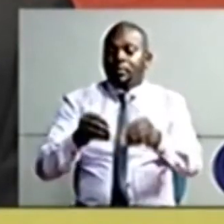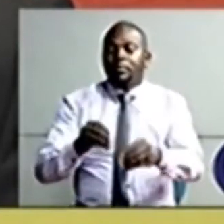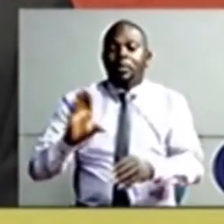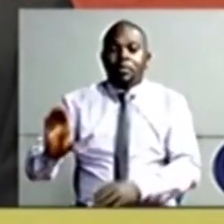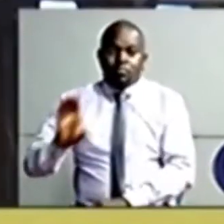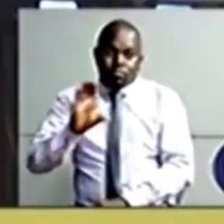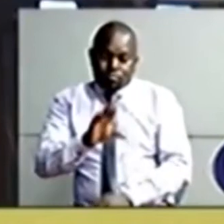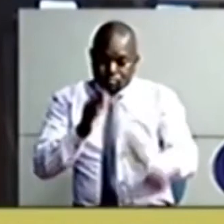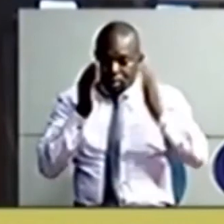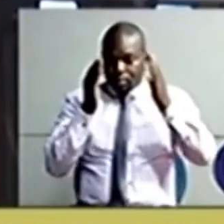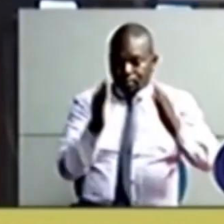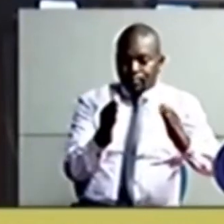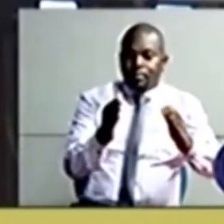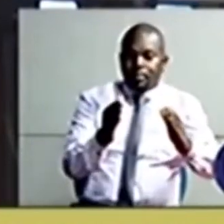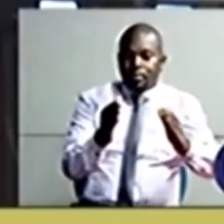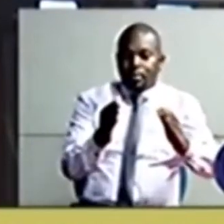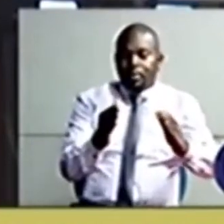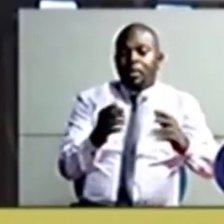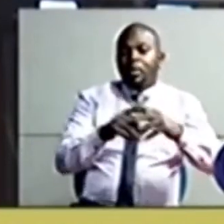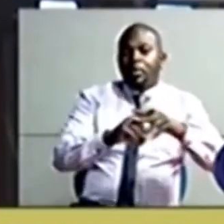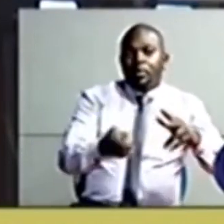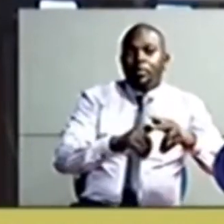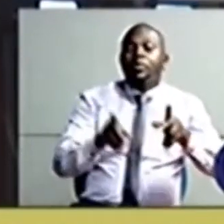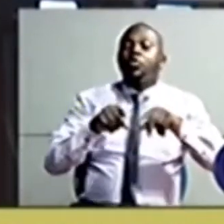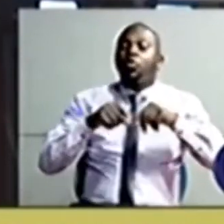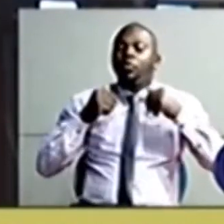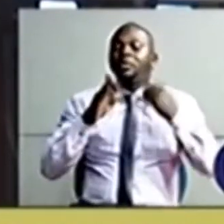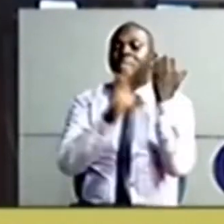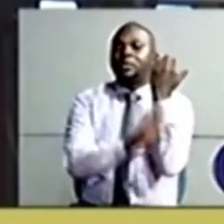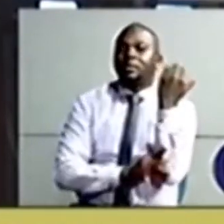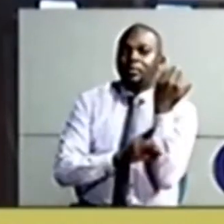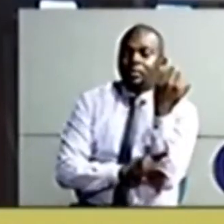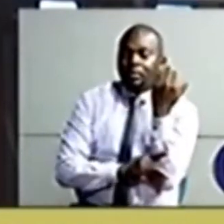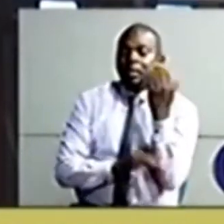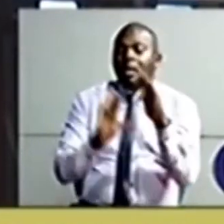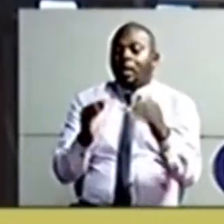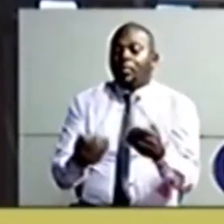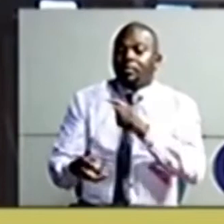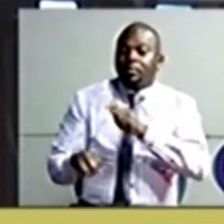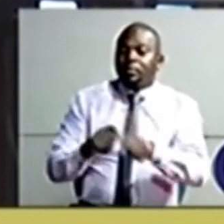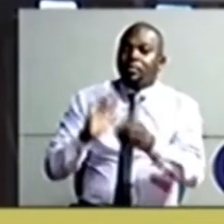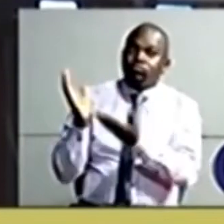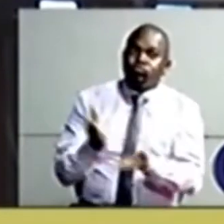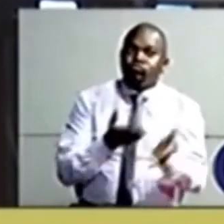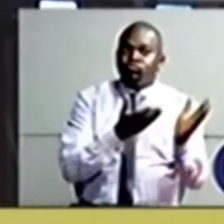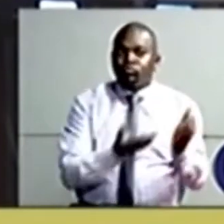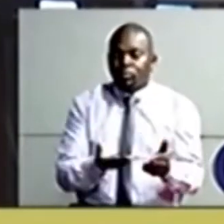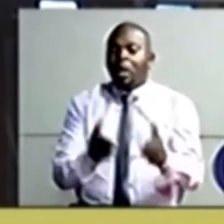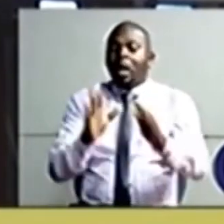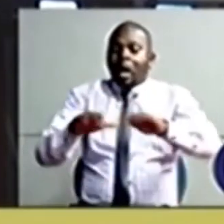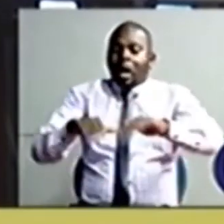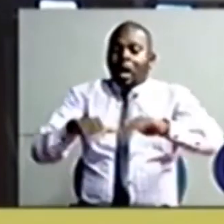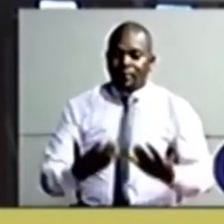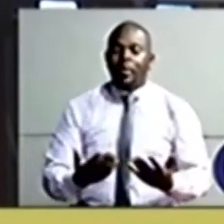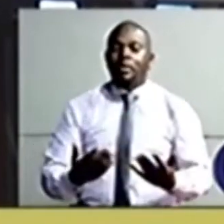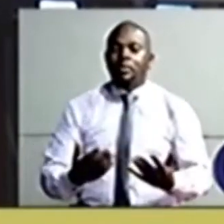that targets refugee hosting districts. These changes are welcome. However,